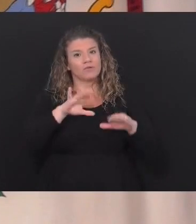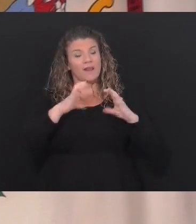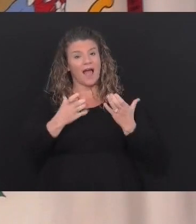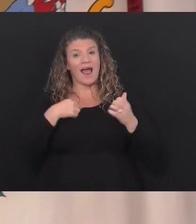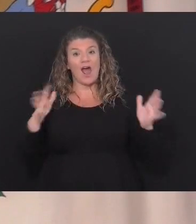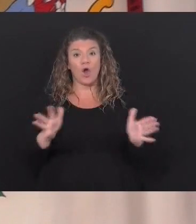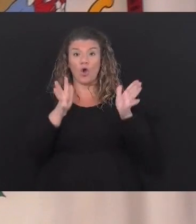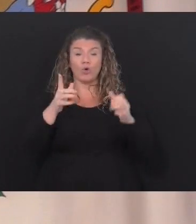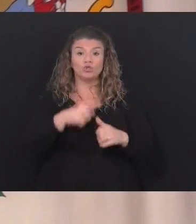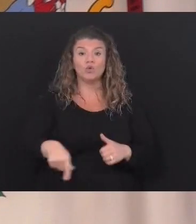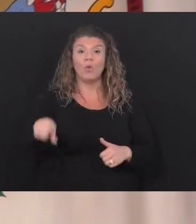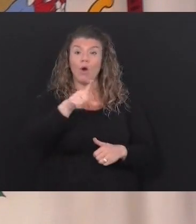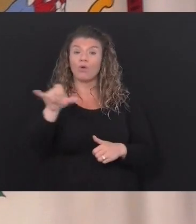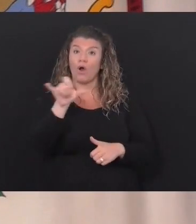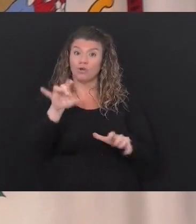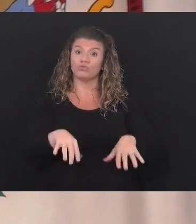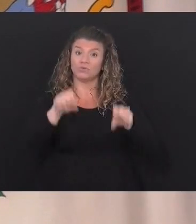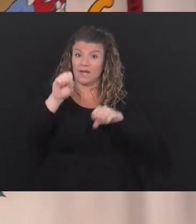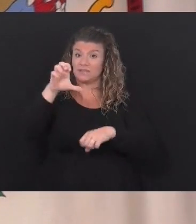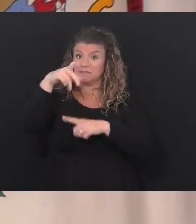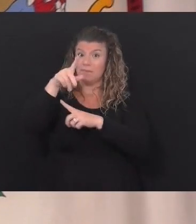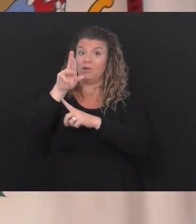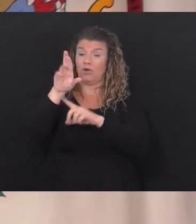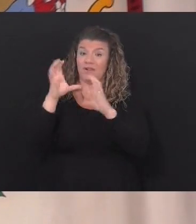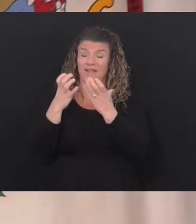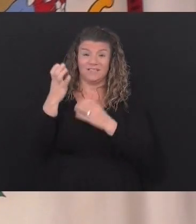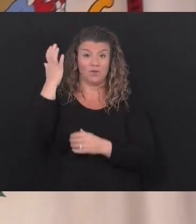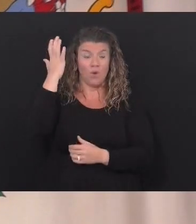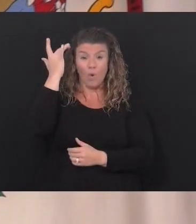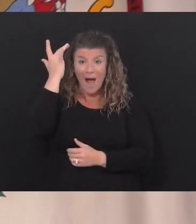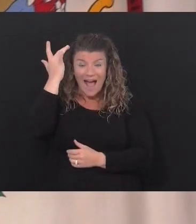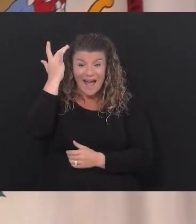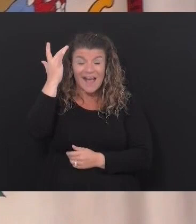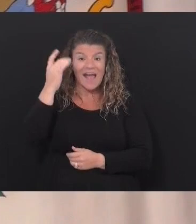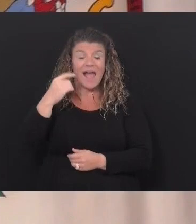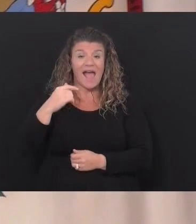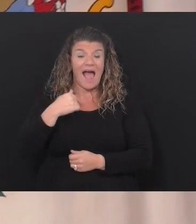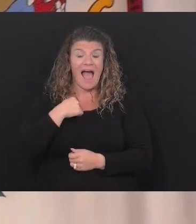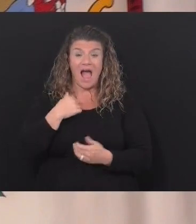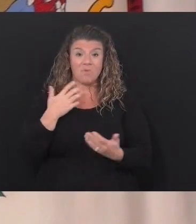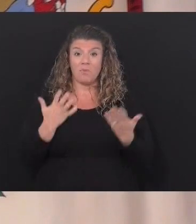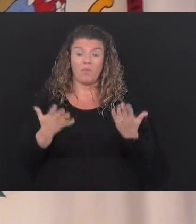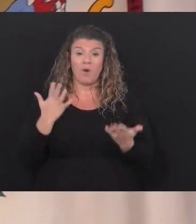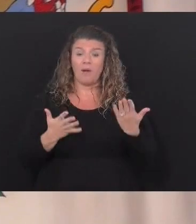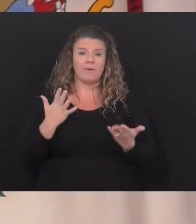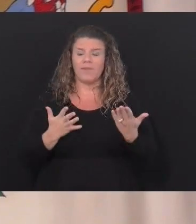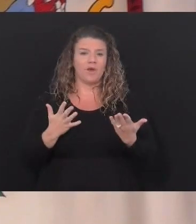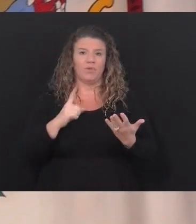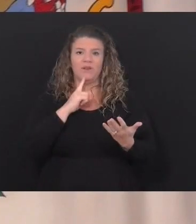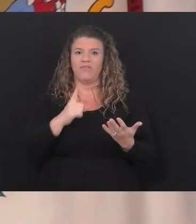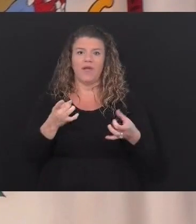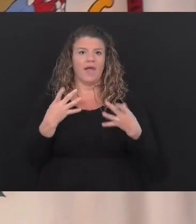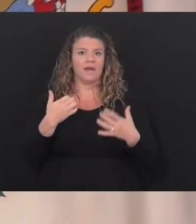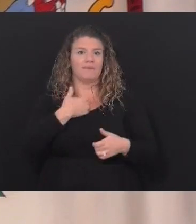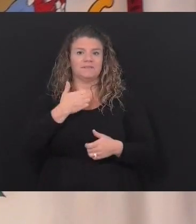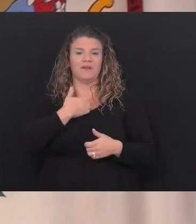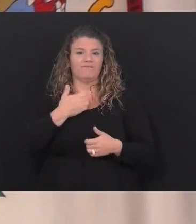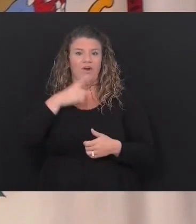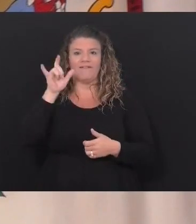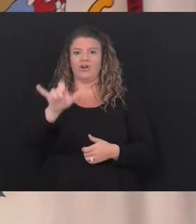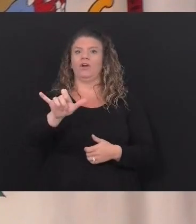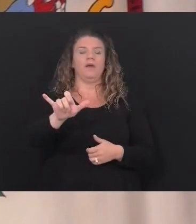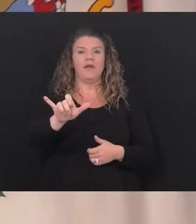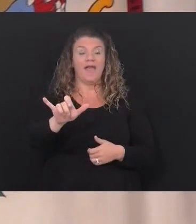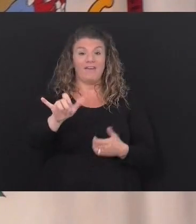everybody on the planet to take those classes, because I really probably would have kicked myself for my entire life if I